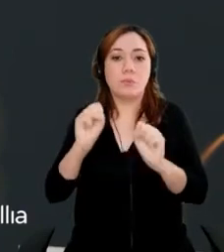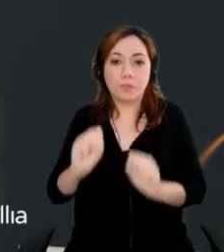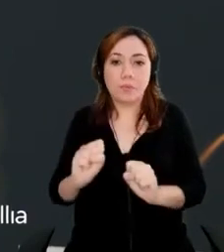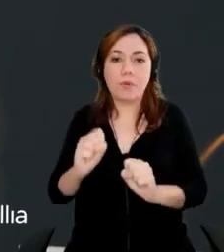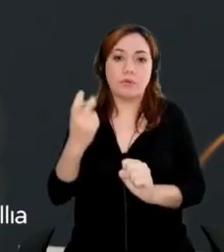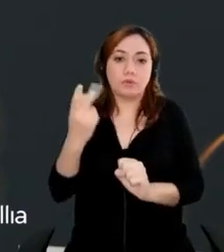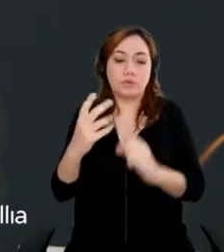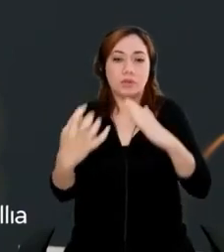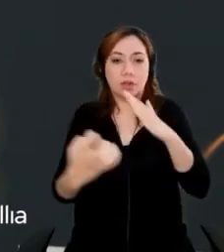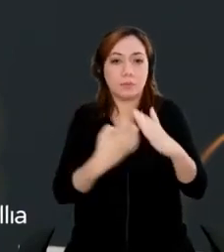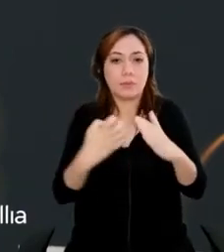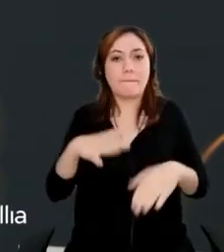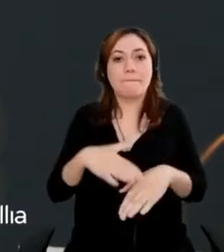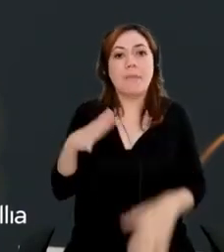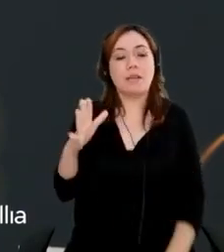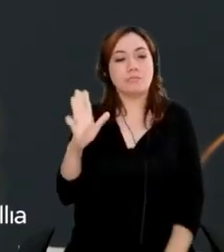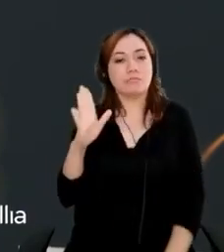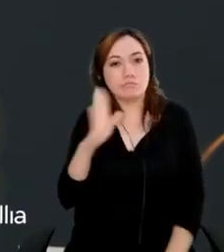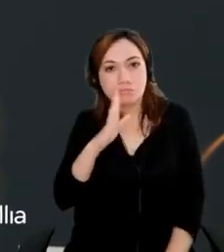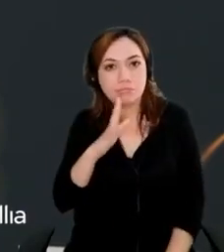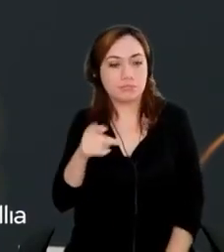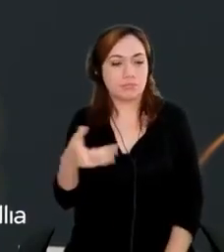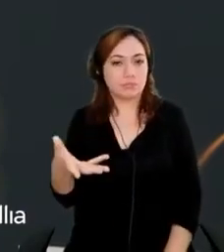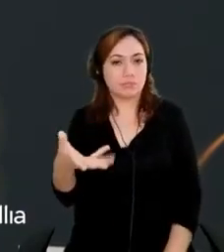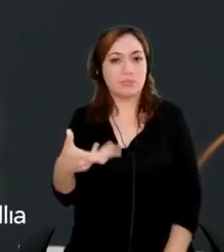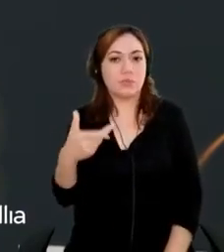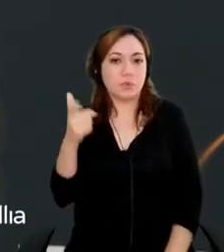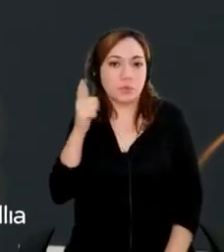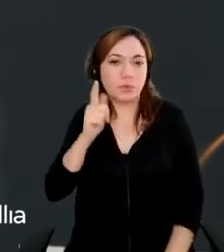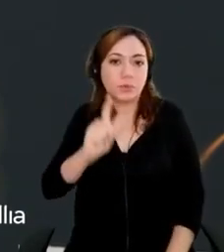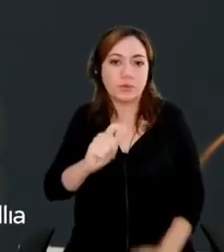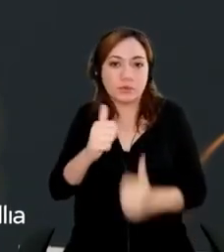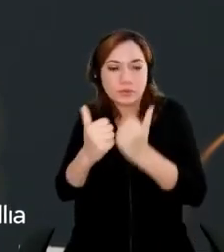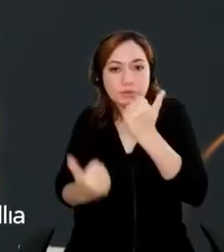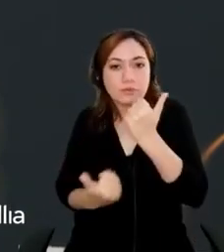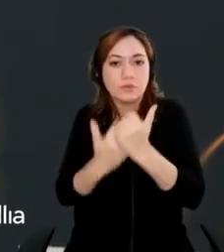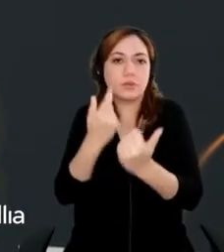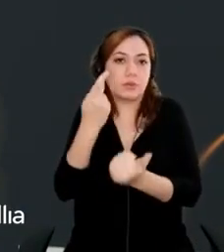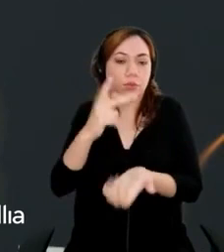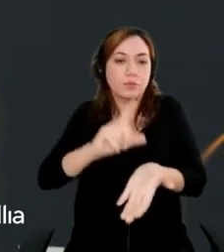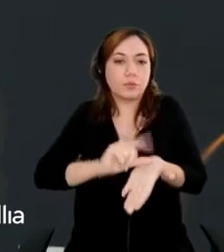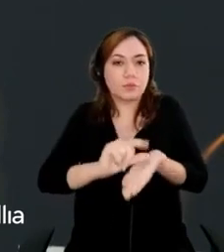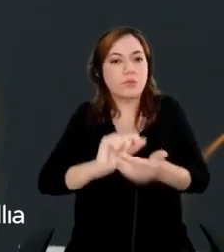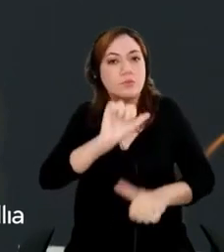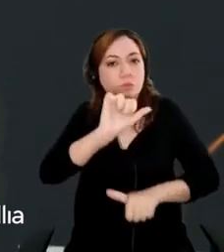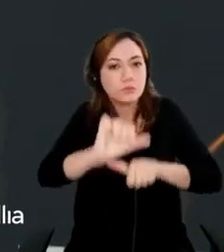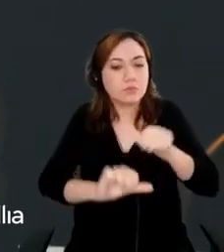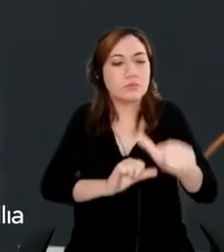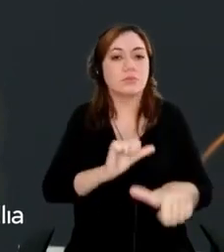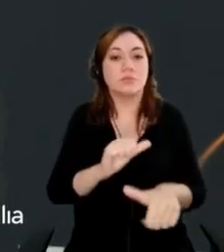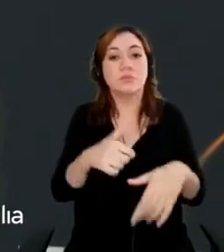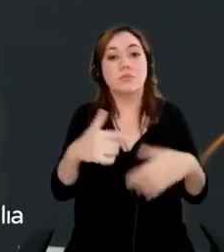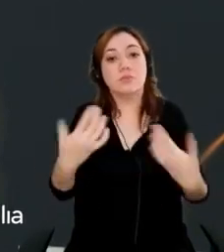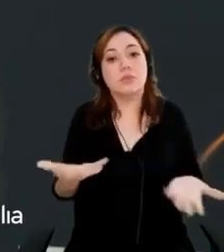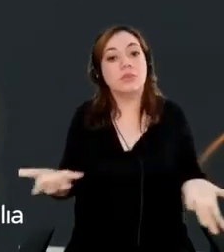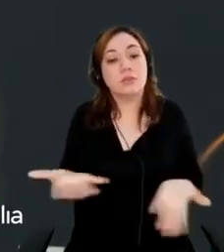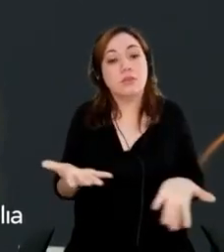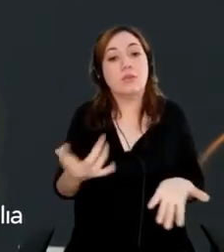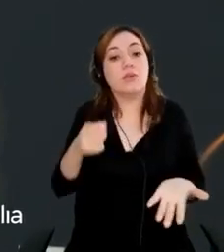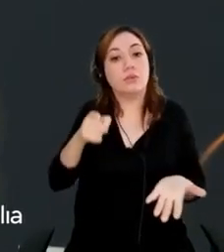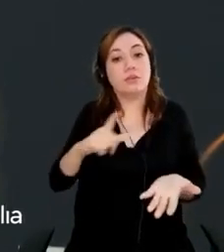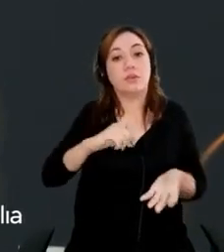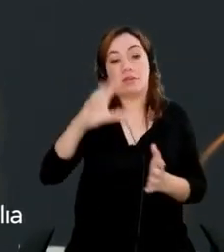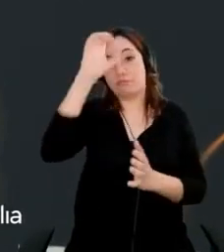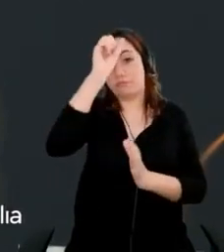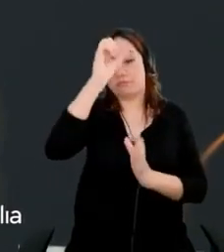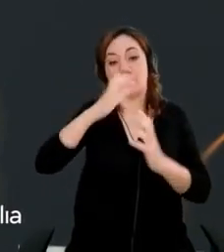agile, to support your digital transformation. So now, once you have your machine learning model, you